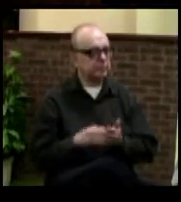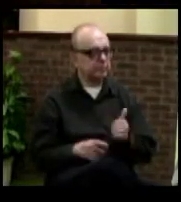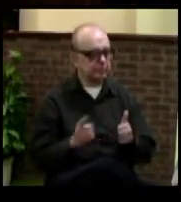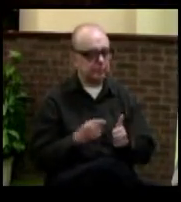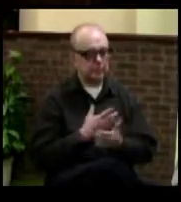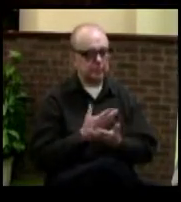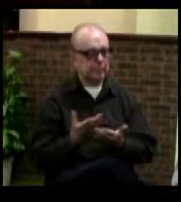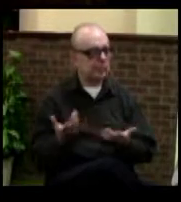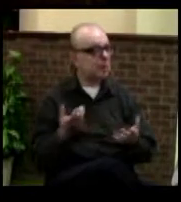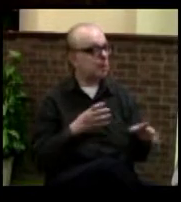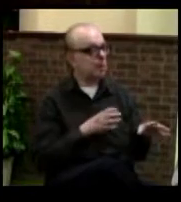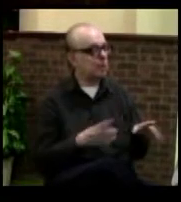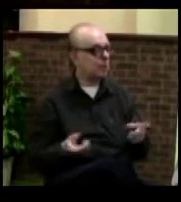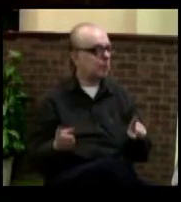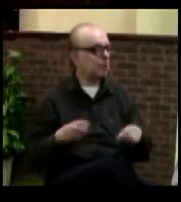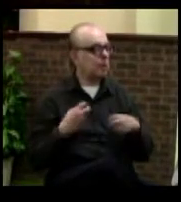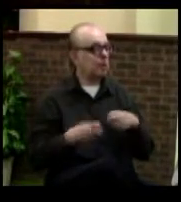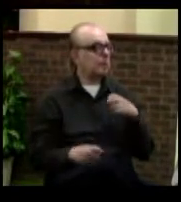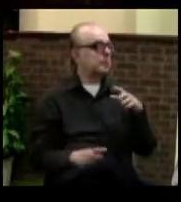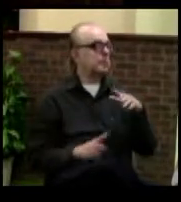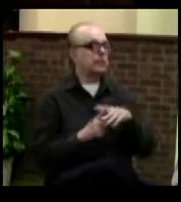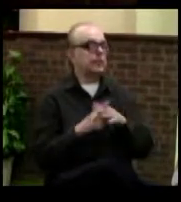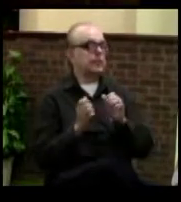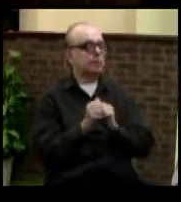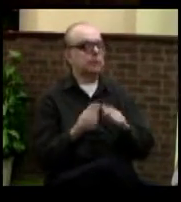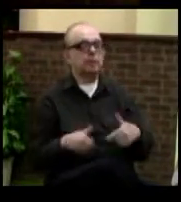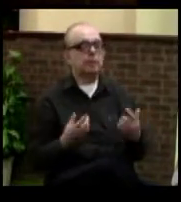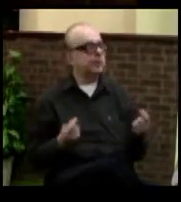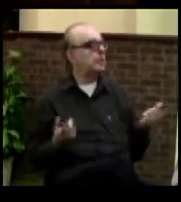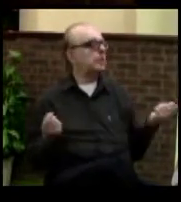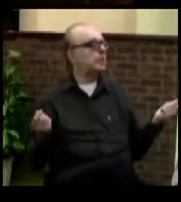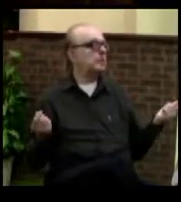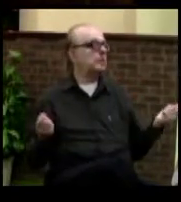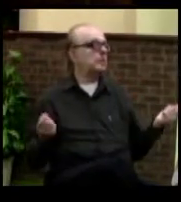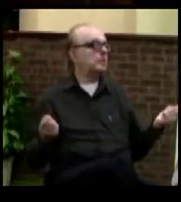What is the first thing that you do when a problem comes in your life?